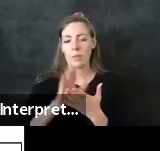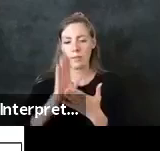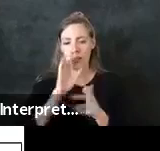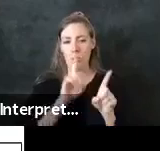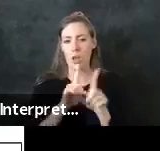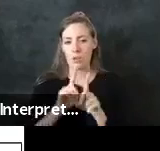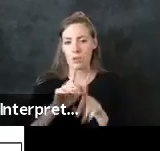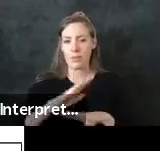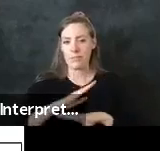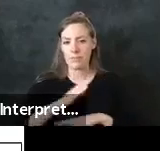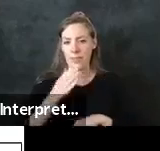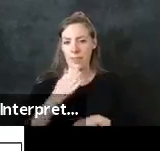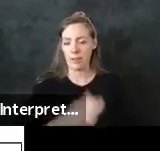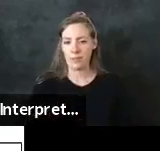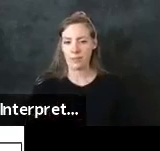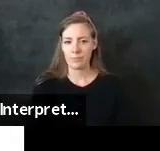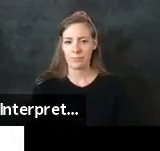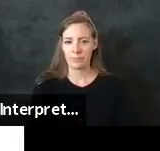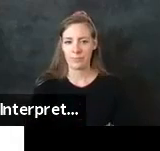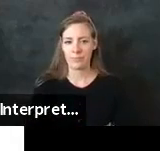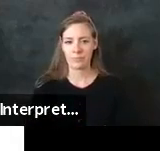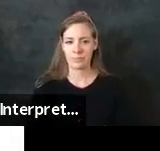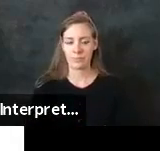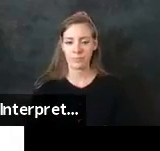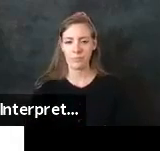decrease. Next slide.